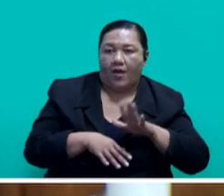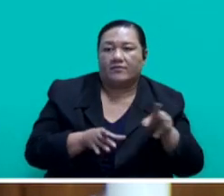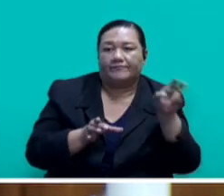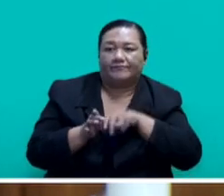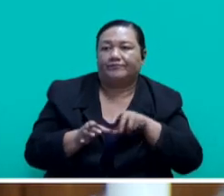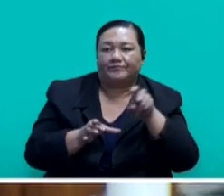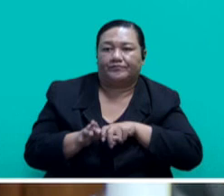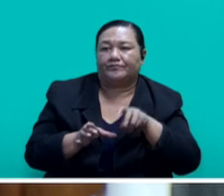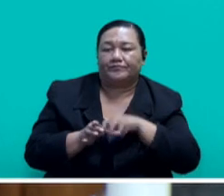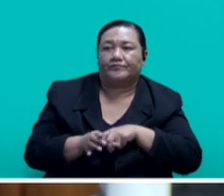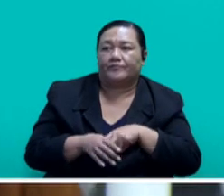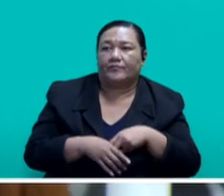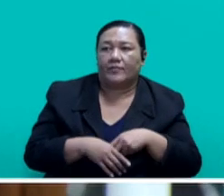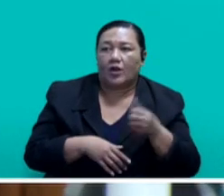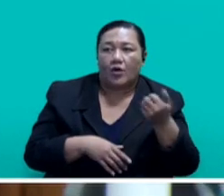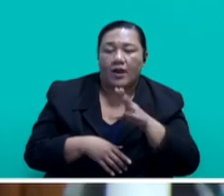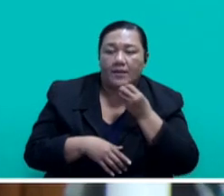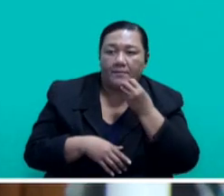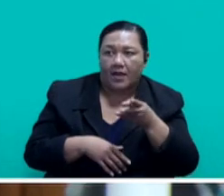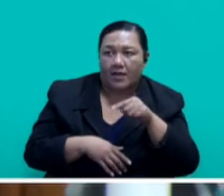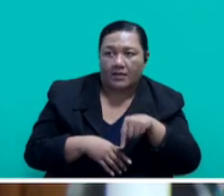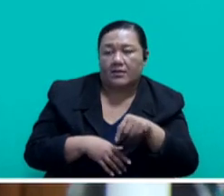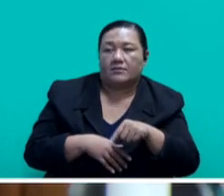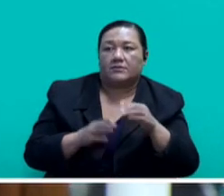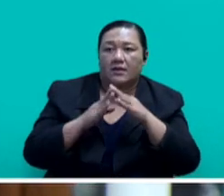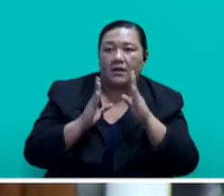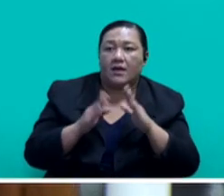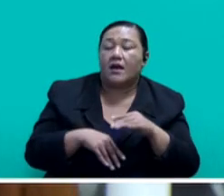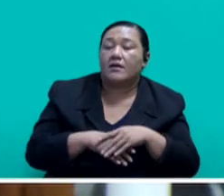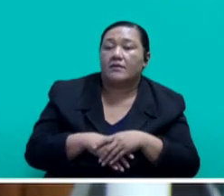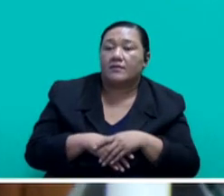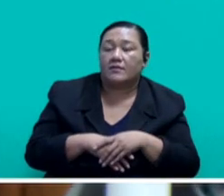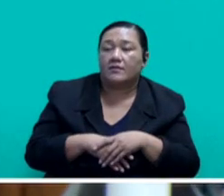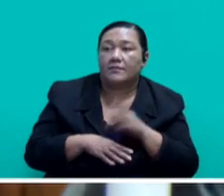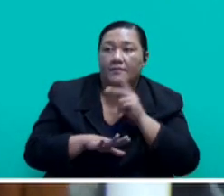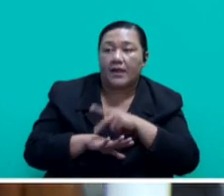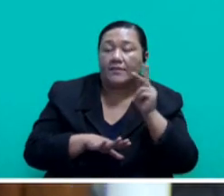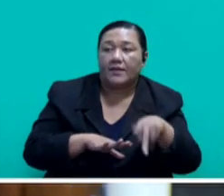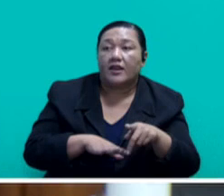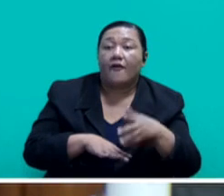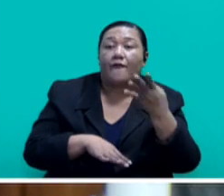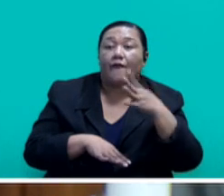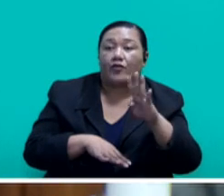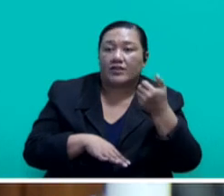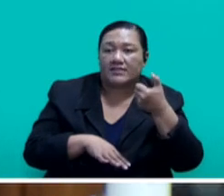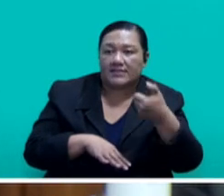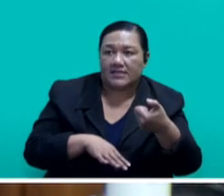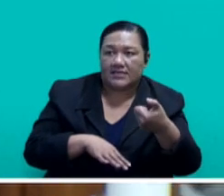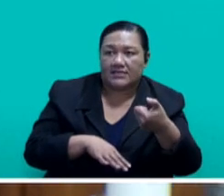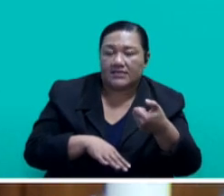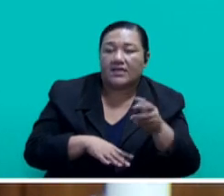I have alluded to this house earlier again, that there are 46 positions that have remained